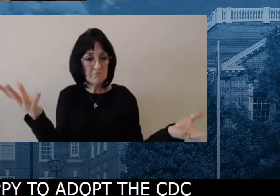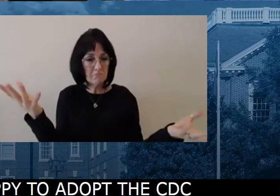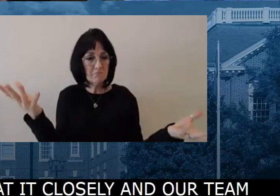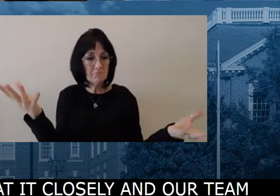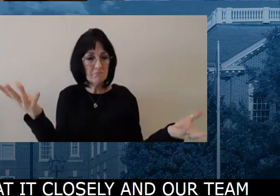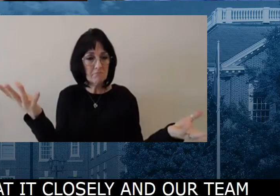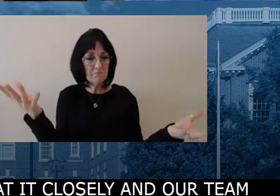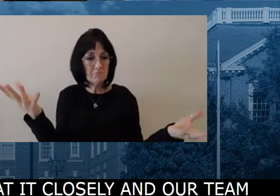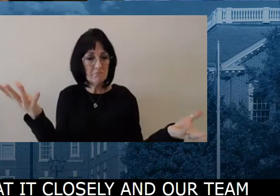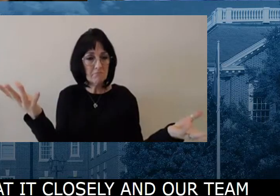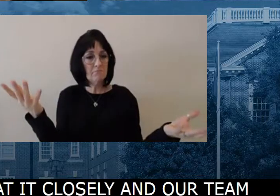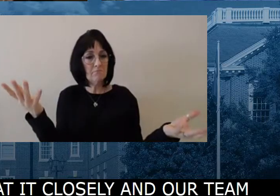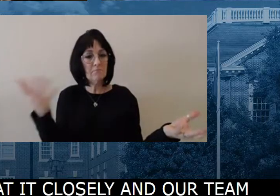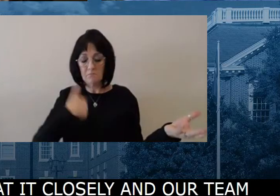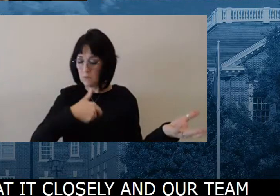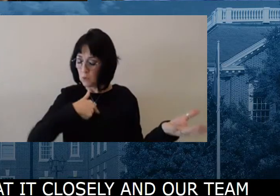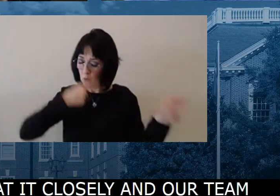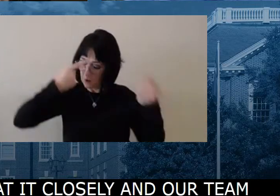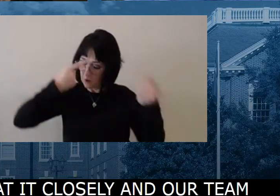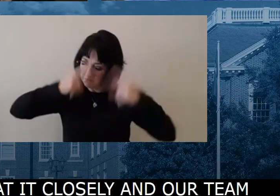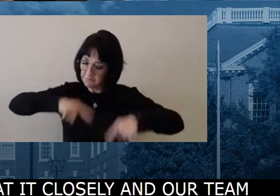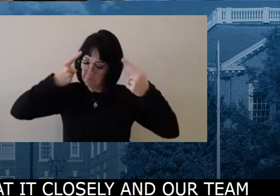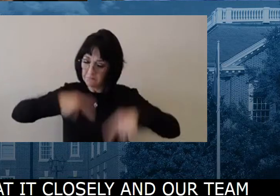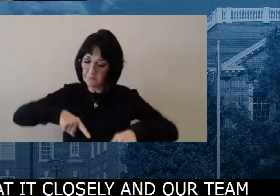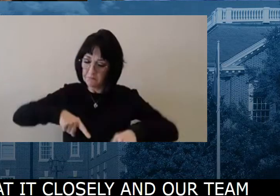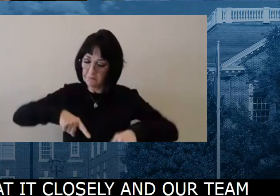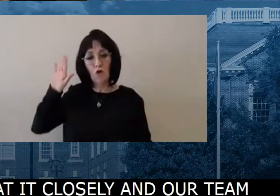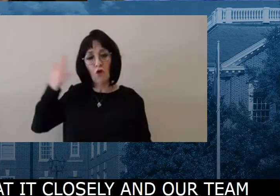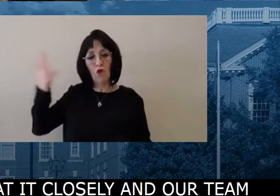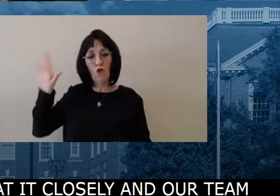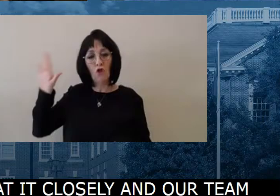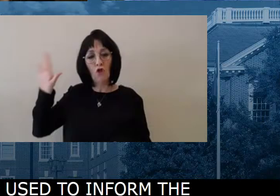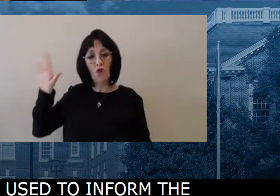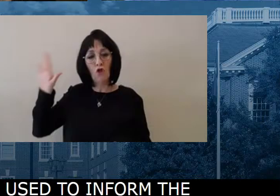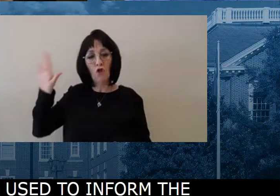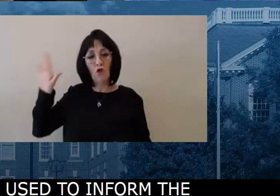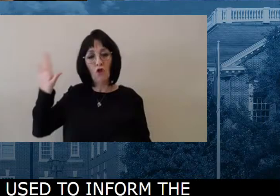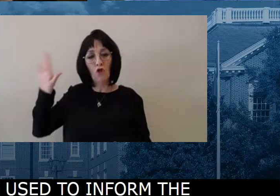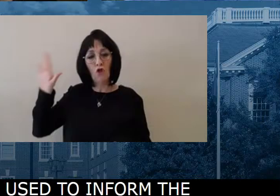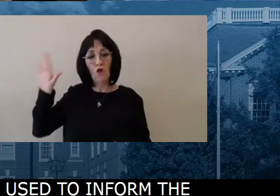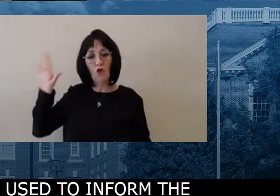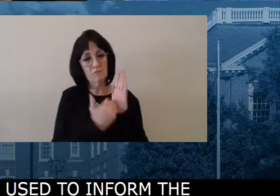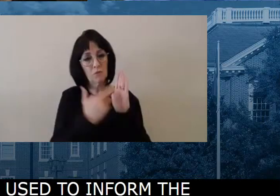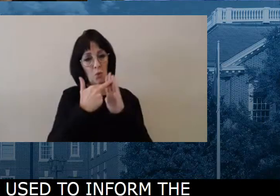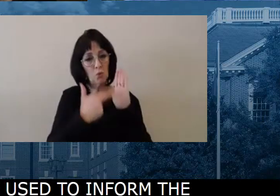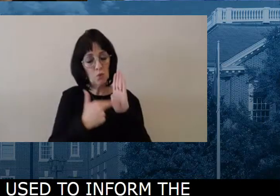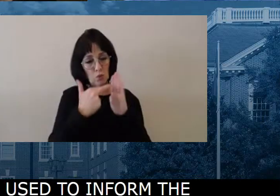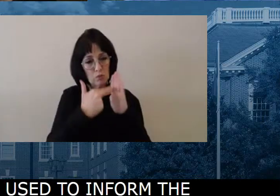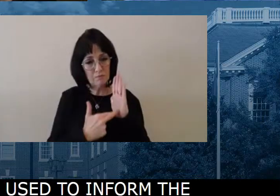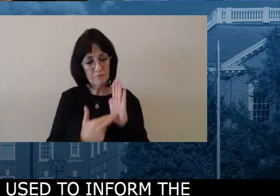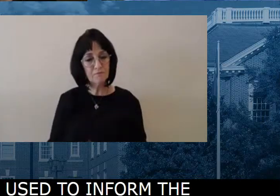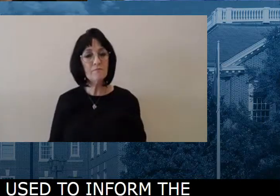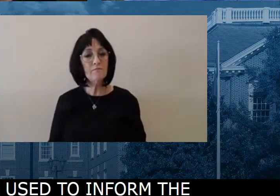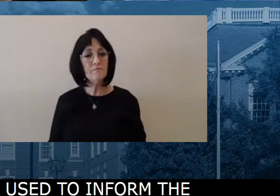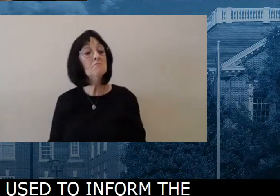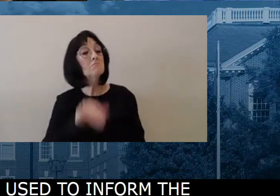in agreement with the CDC guidance. Great. And my second question for you is, you've said a couple of times